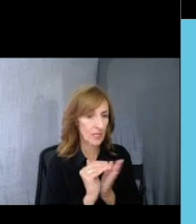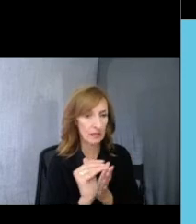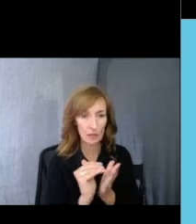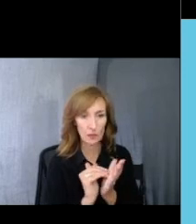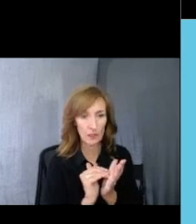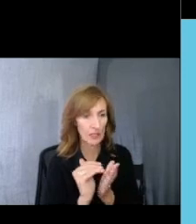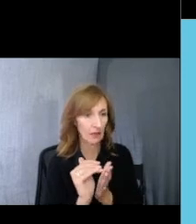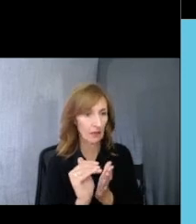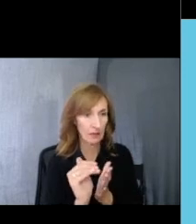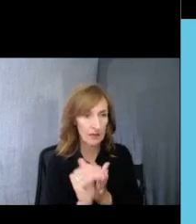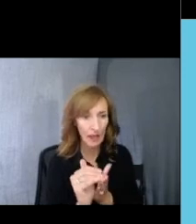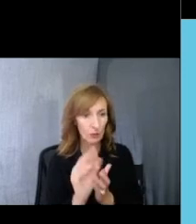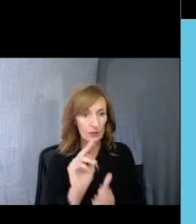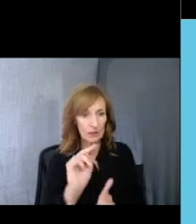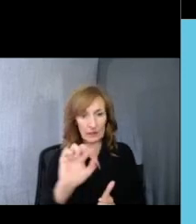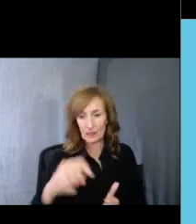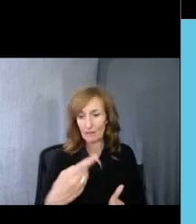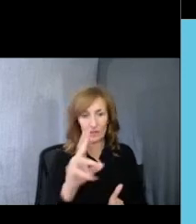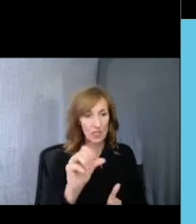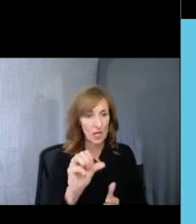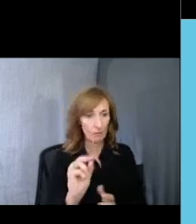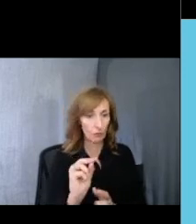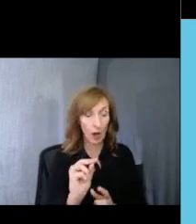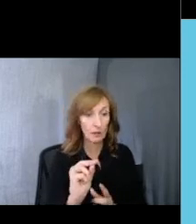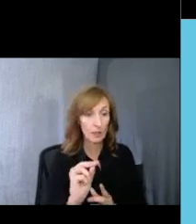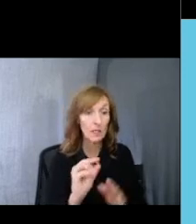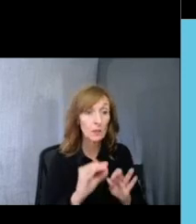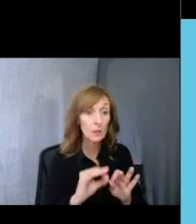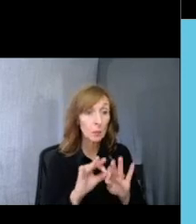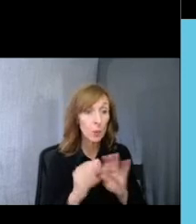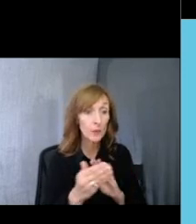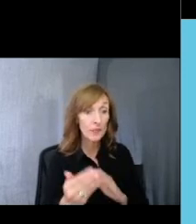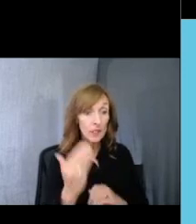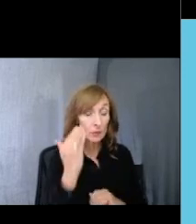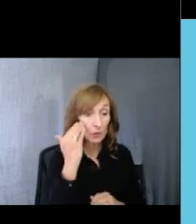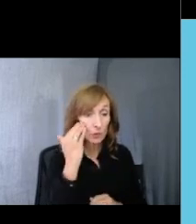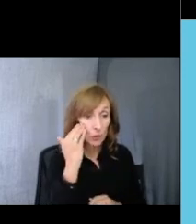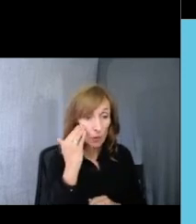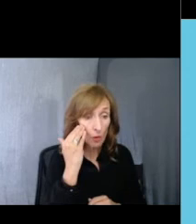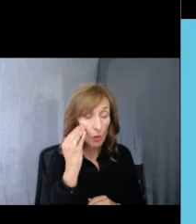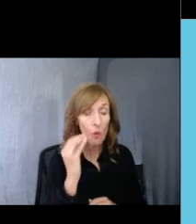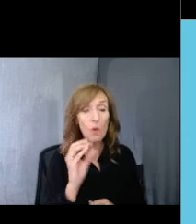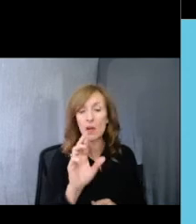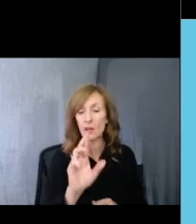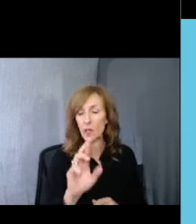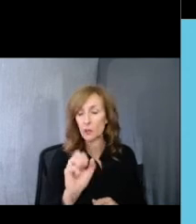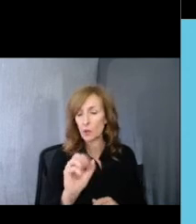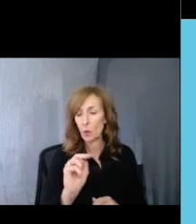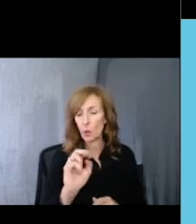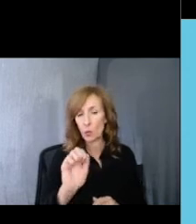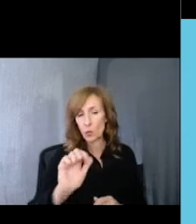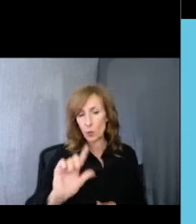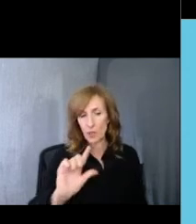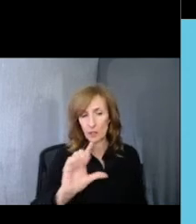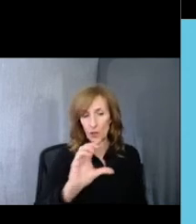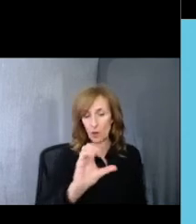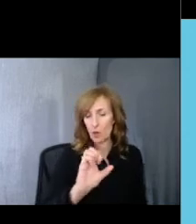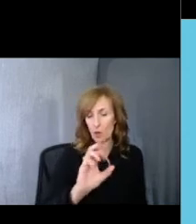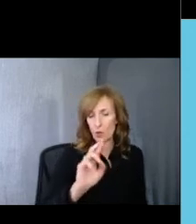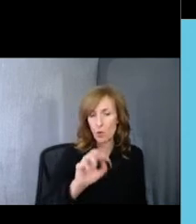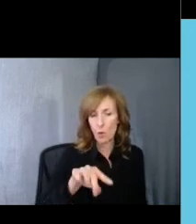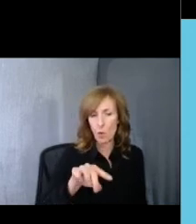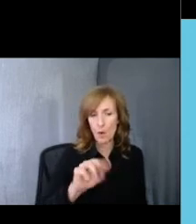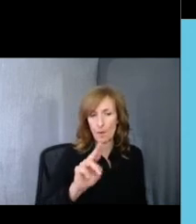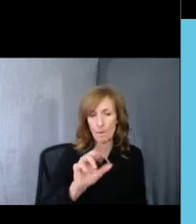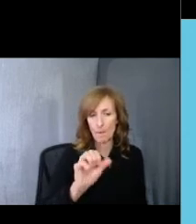know for nephron function is that there's this thing called a renal corpuscle, also known as the glomerulus,